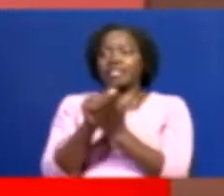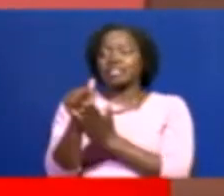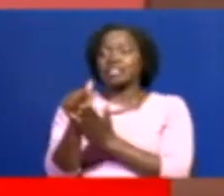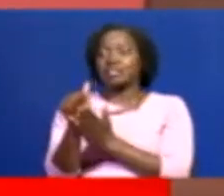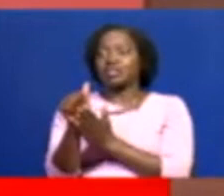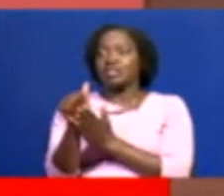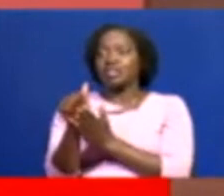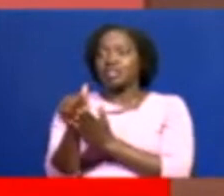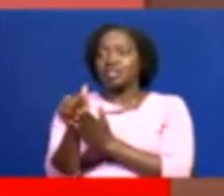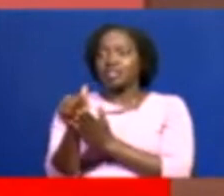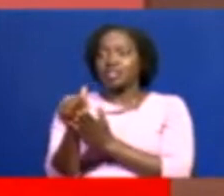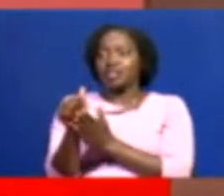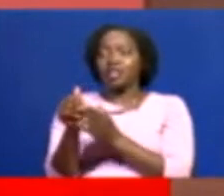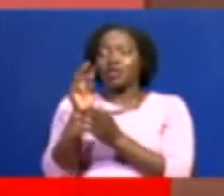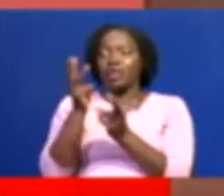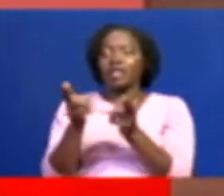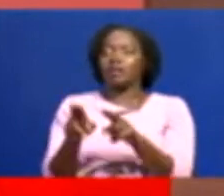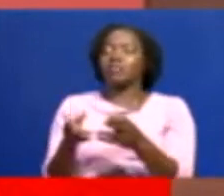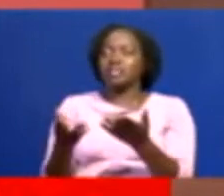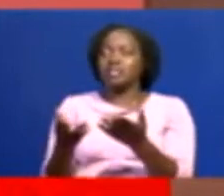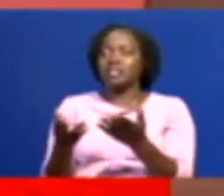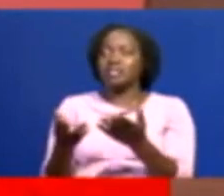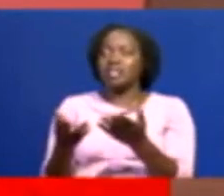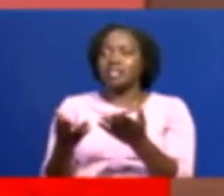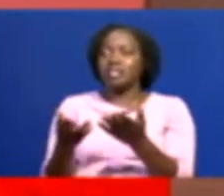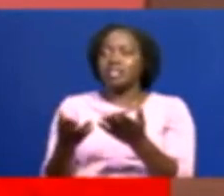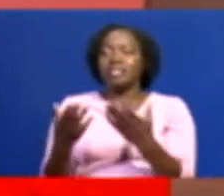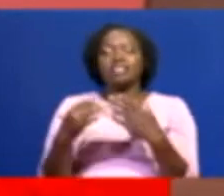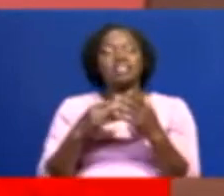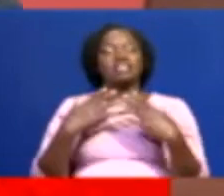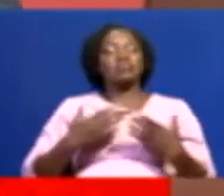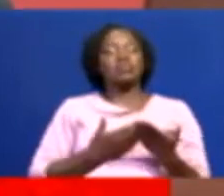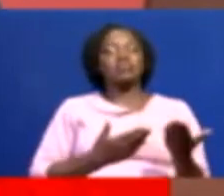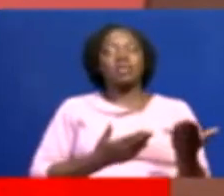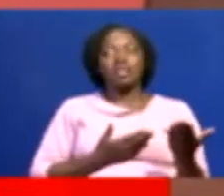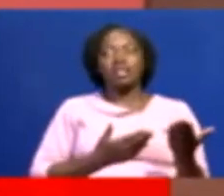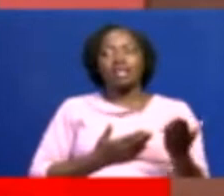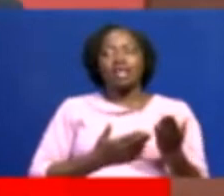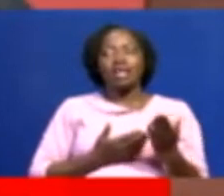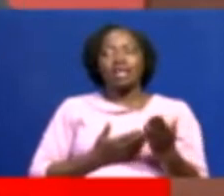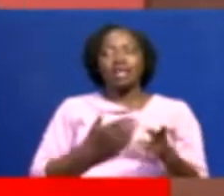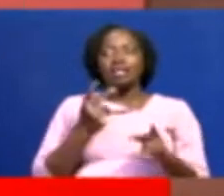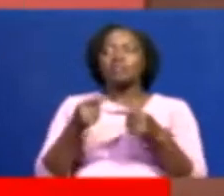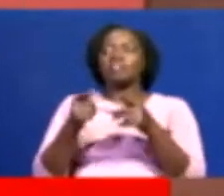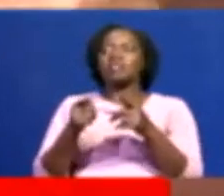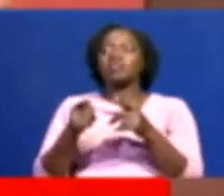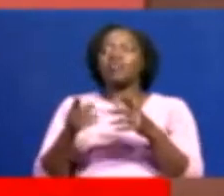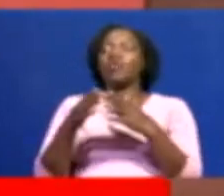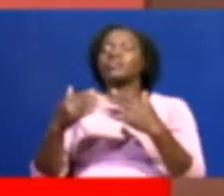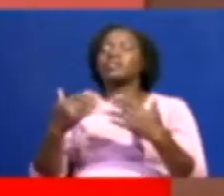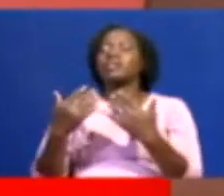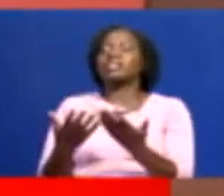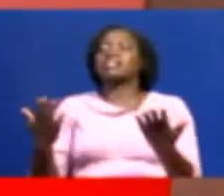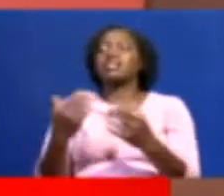property destruction is going to happen. Instead of chasing the people, parade yourself along the properties, mm-hmm.